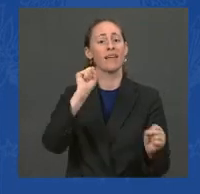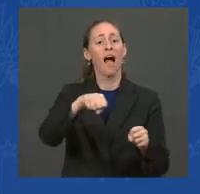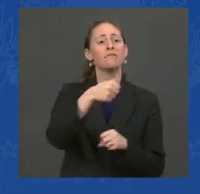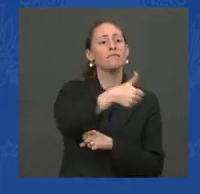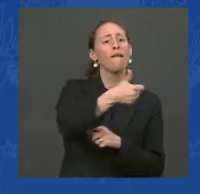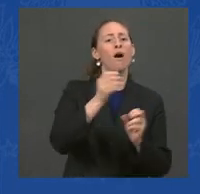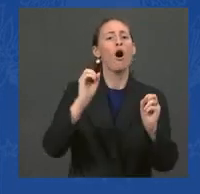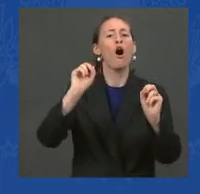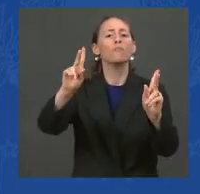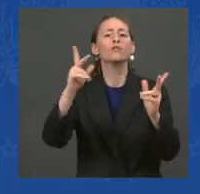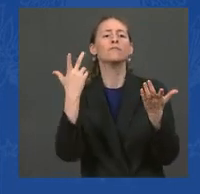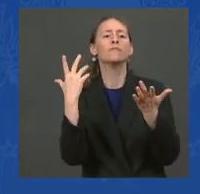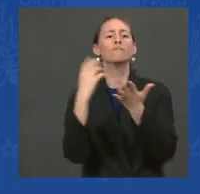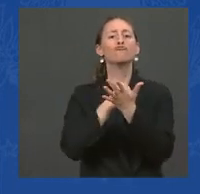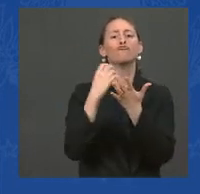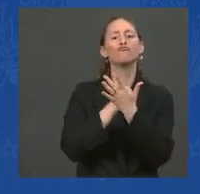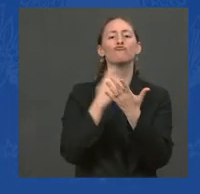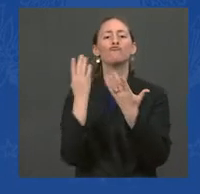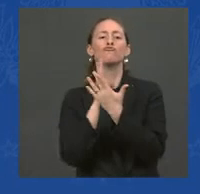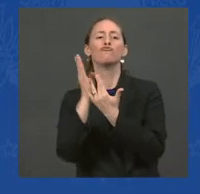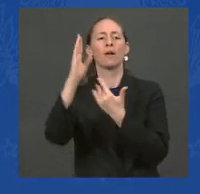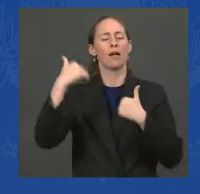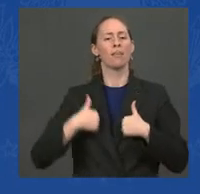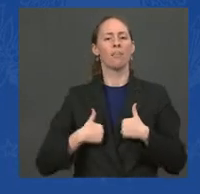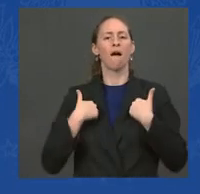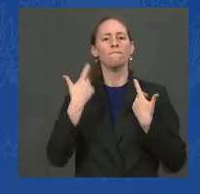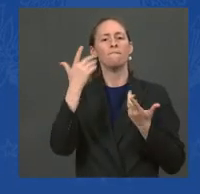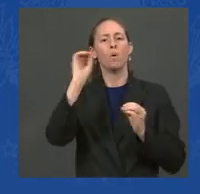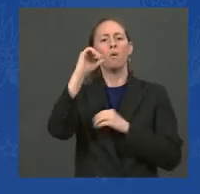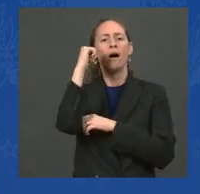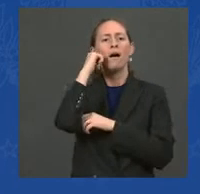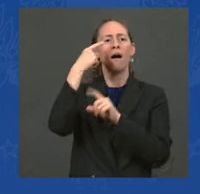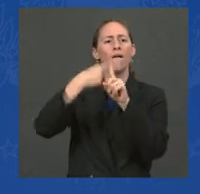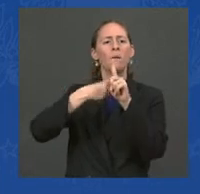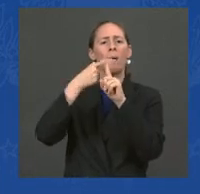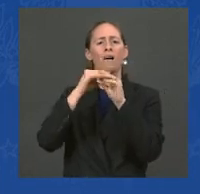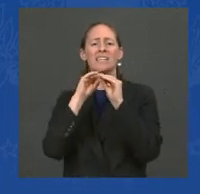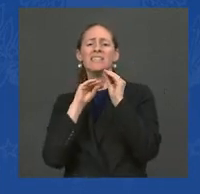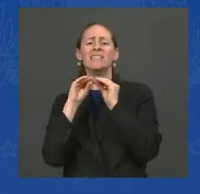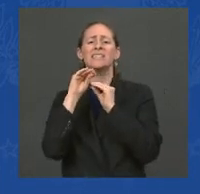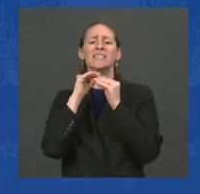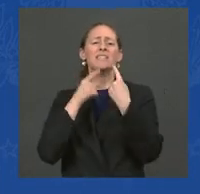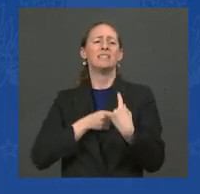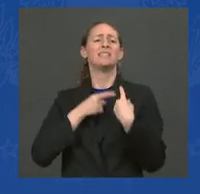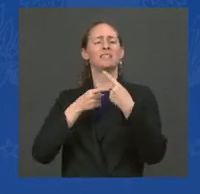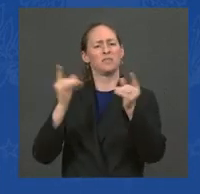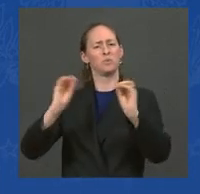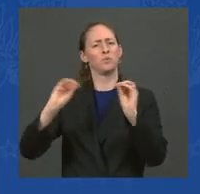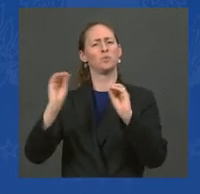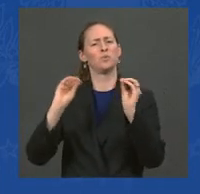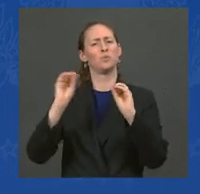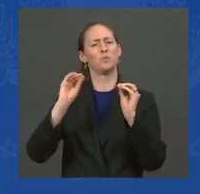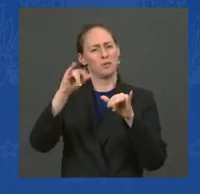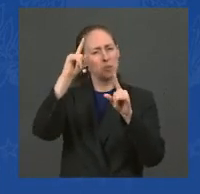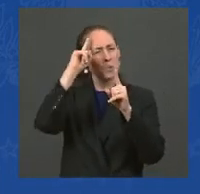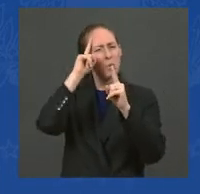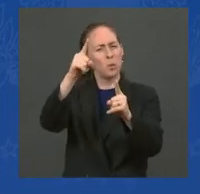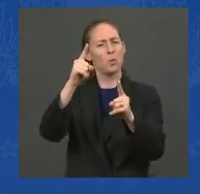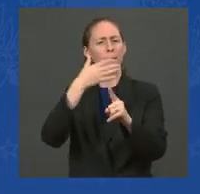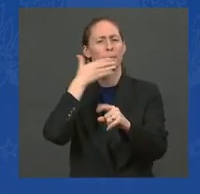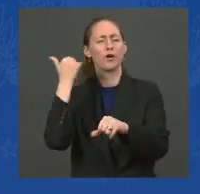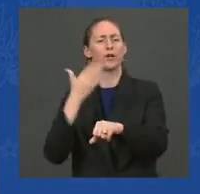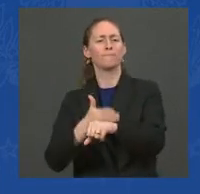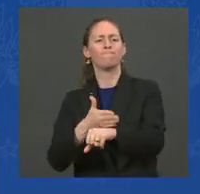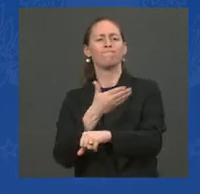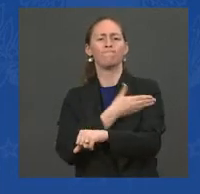just hanging on by their fingernails. We need to keep an eye on what's fundamentally at stake for our country,